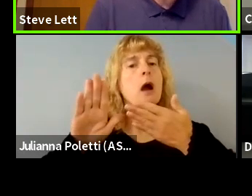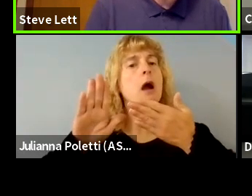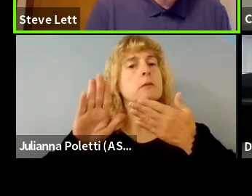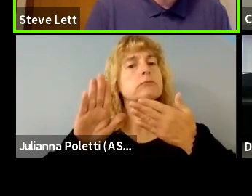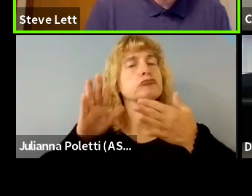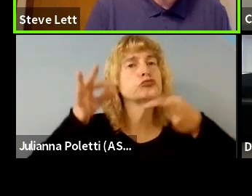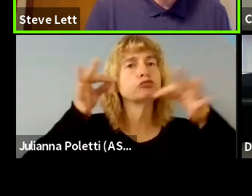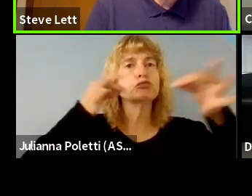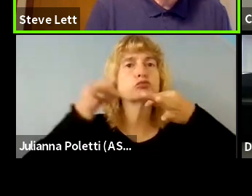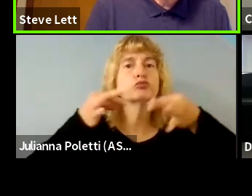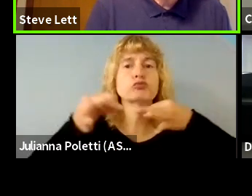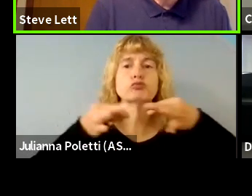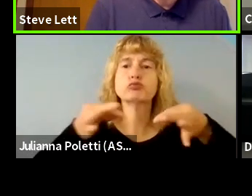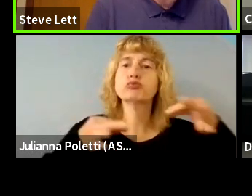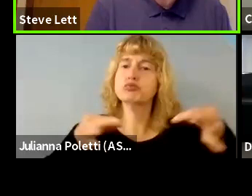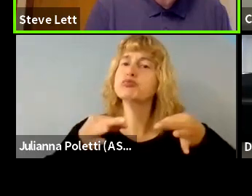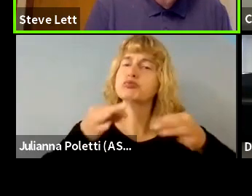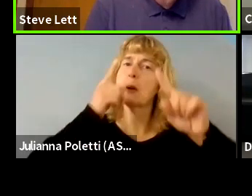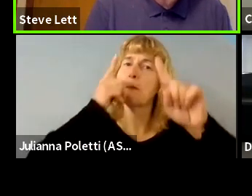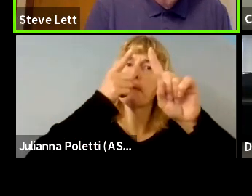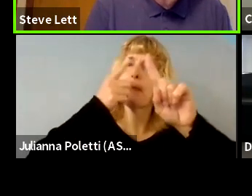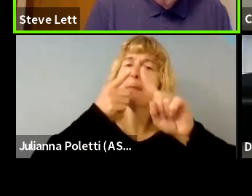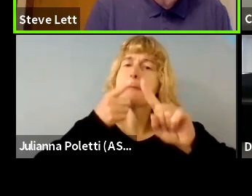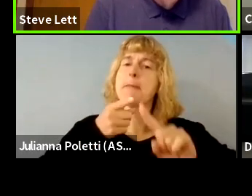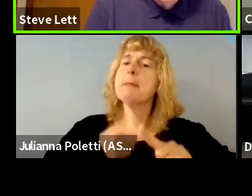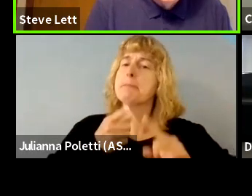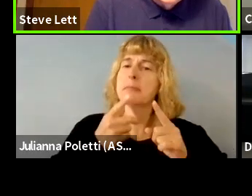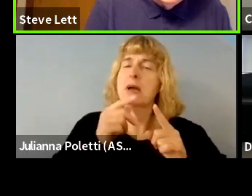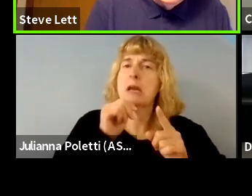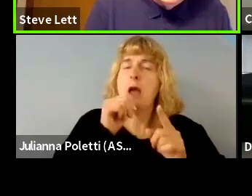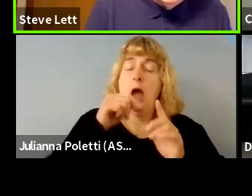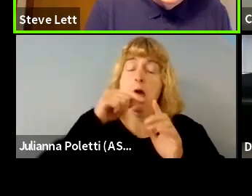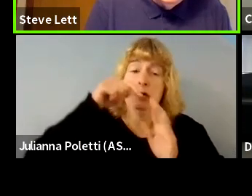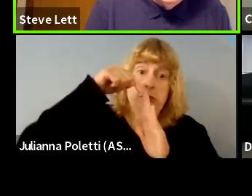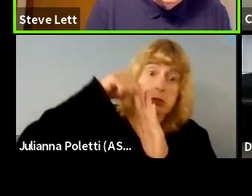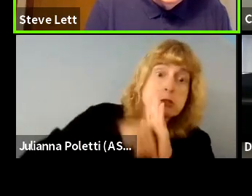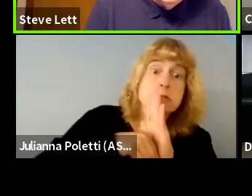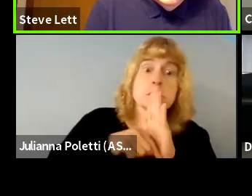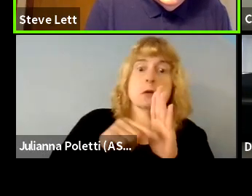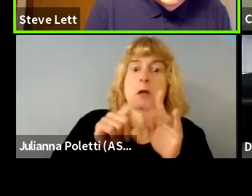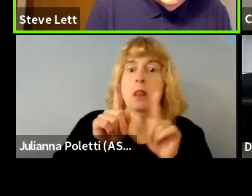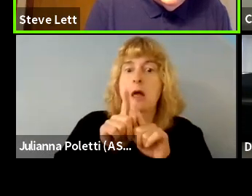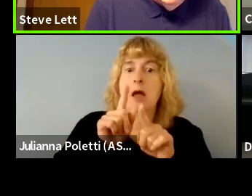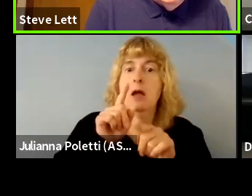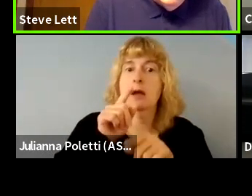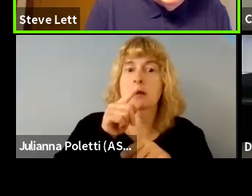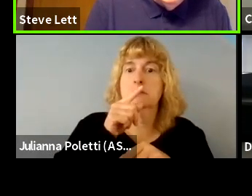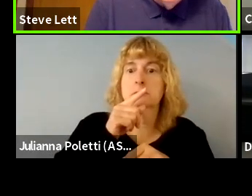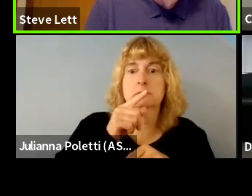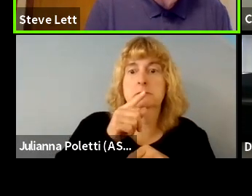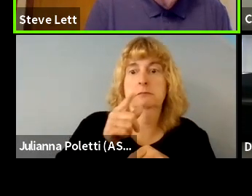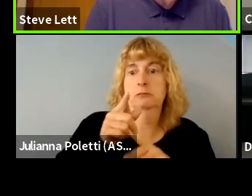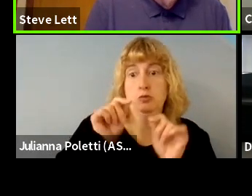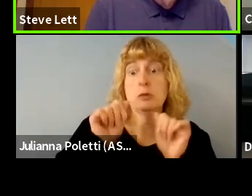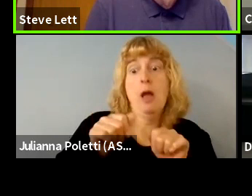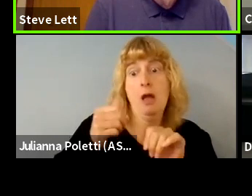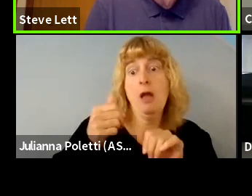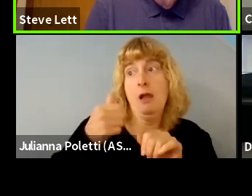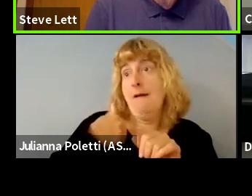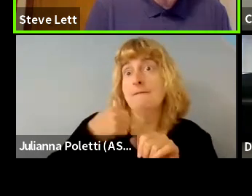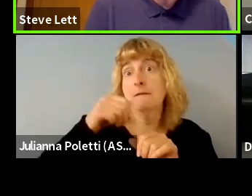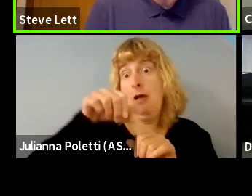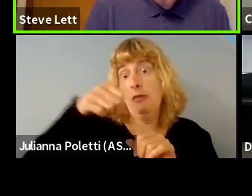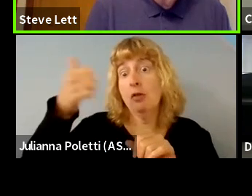like I'm sure Tom has done on many occasions, but at least maybe we know now to